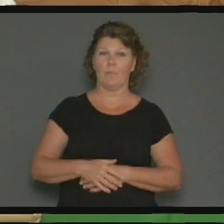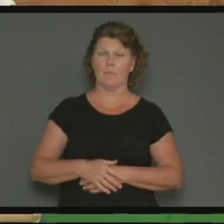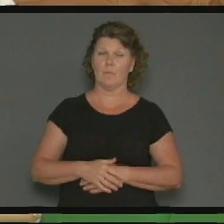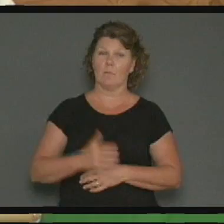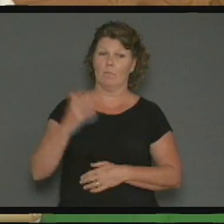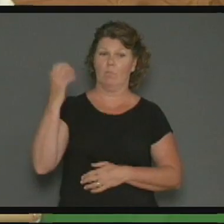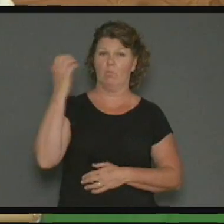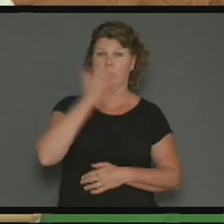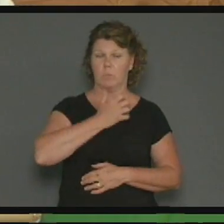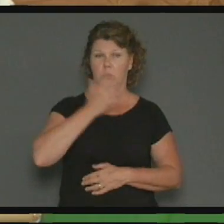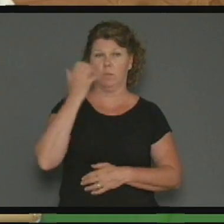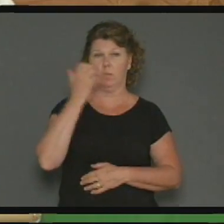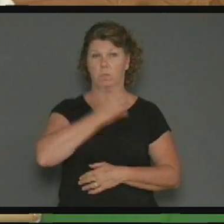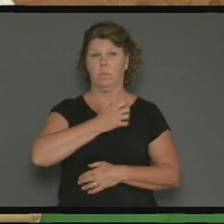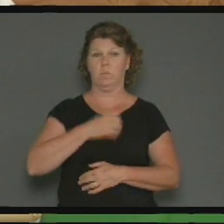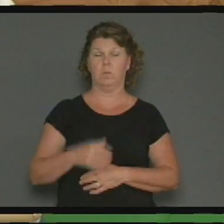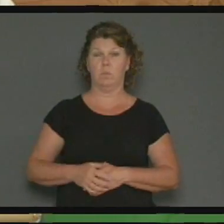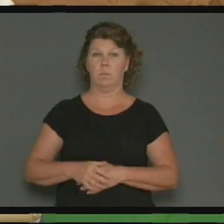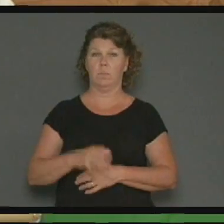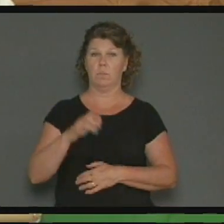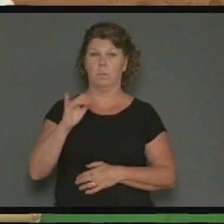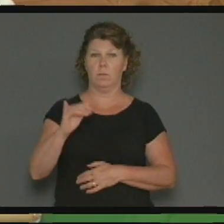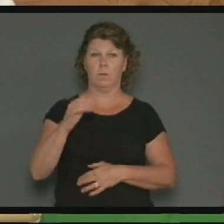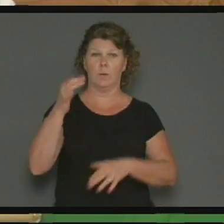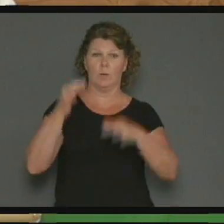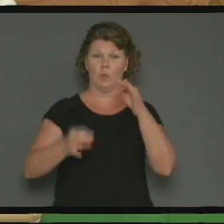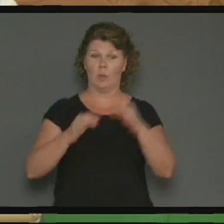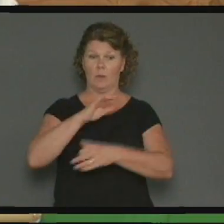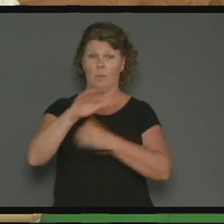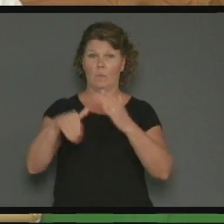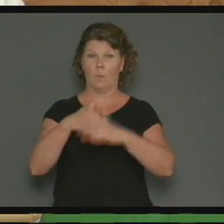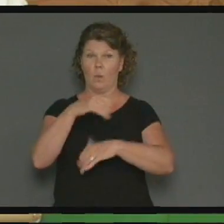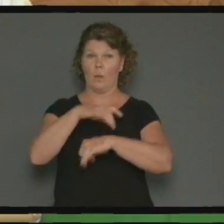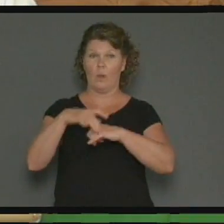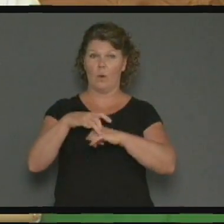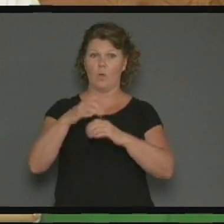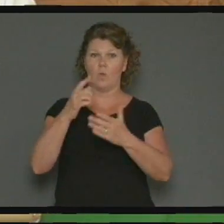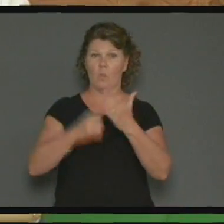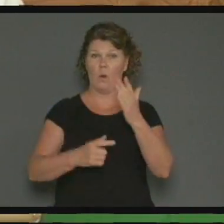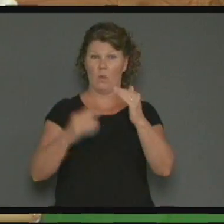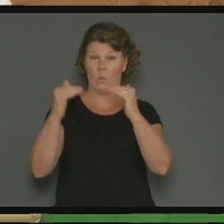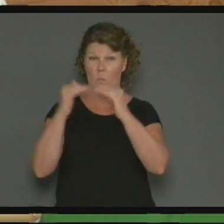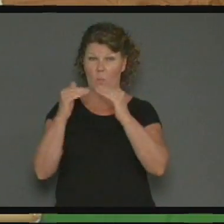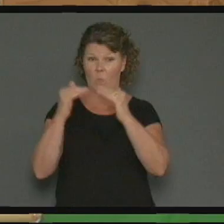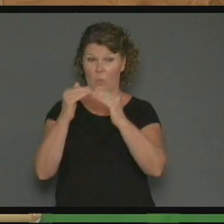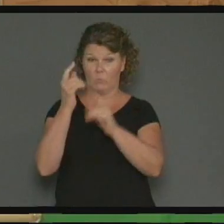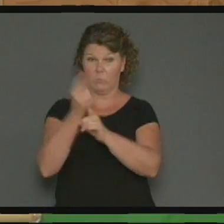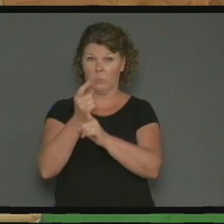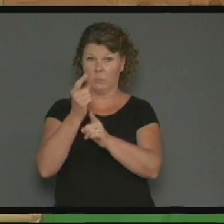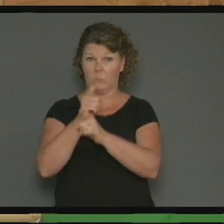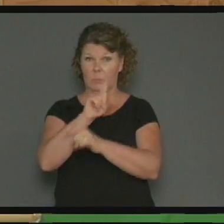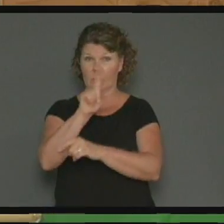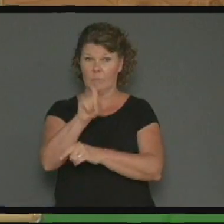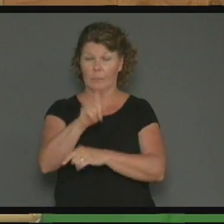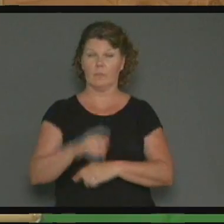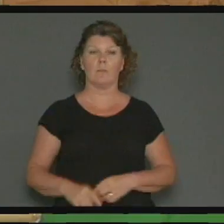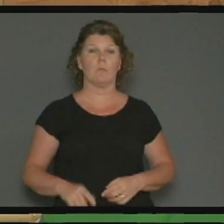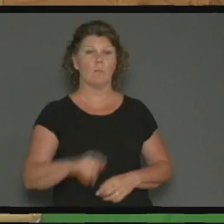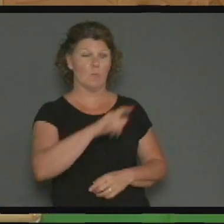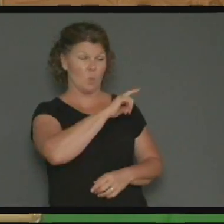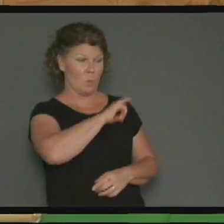that from you. Shall not the judge of all the earth do what is just? And the Lord